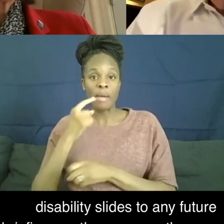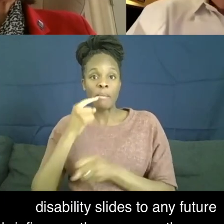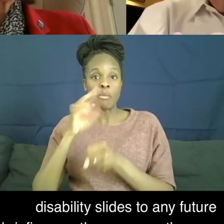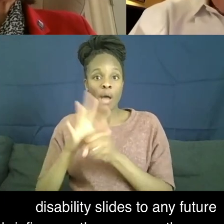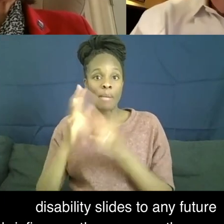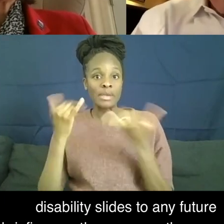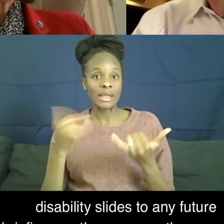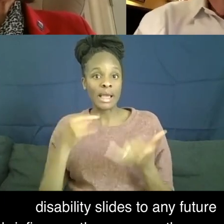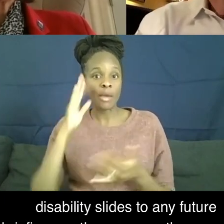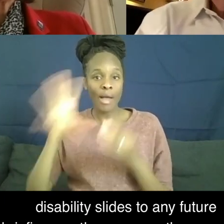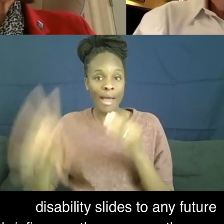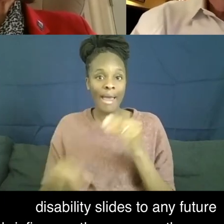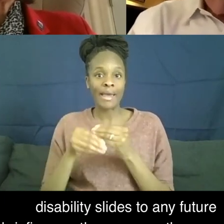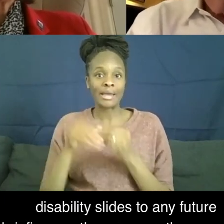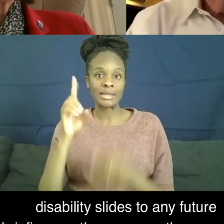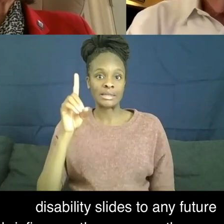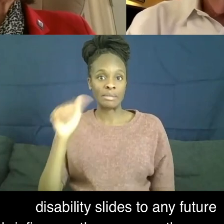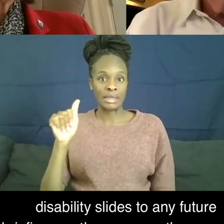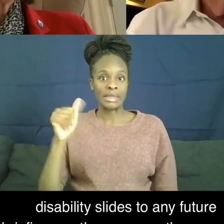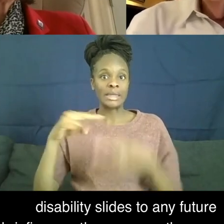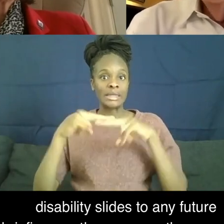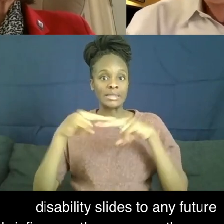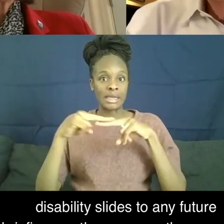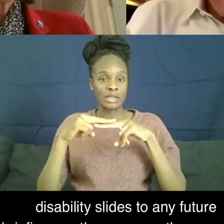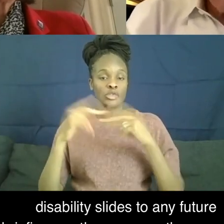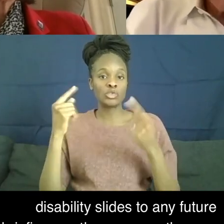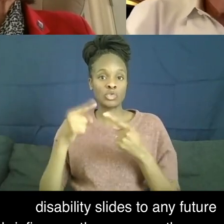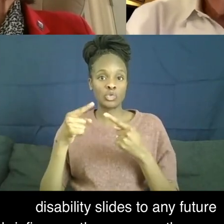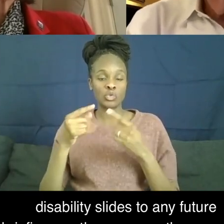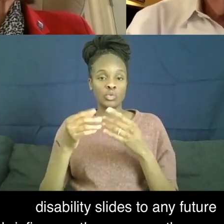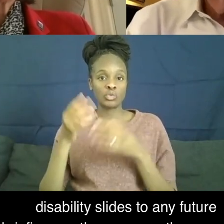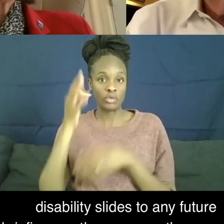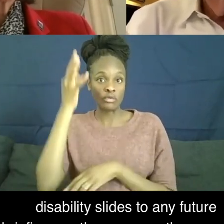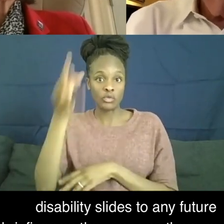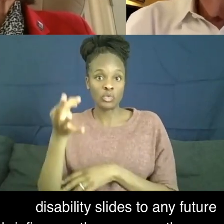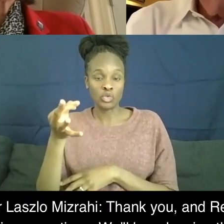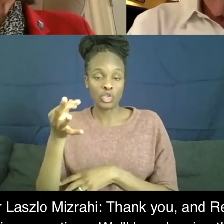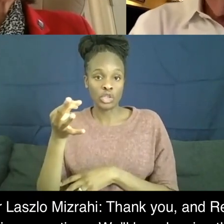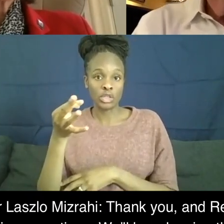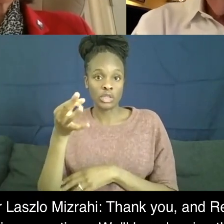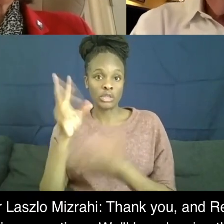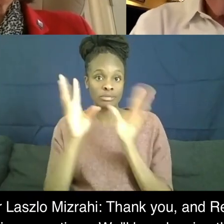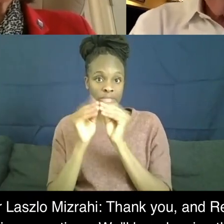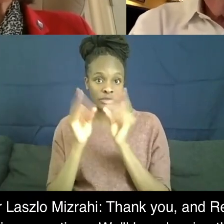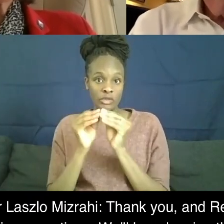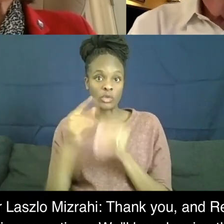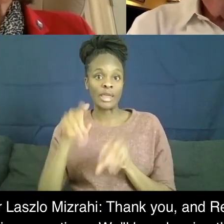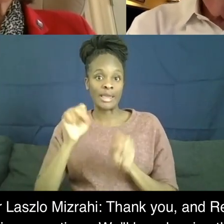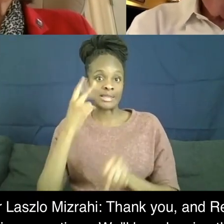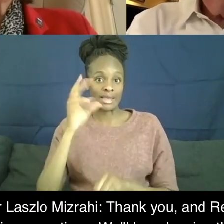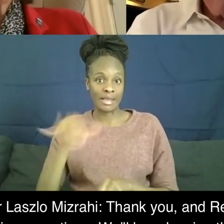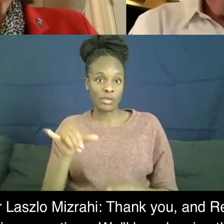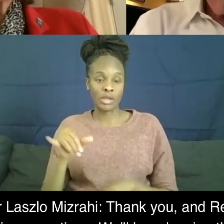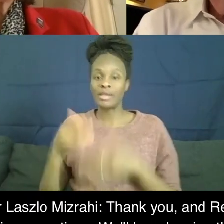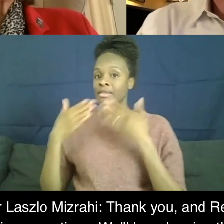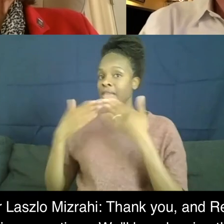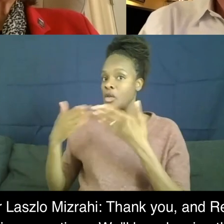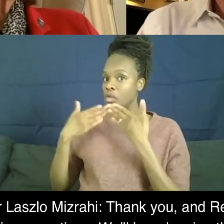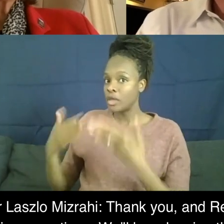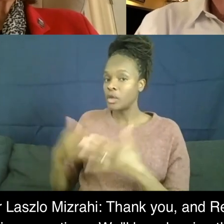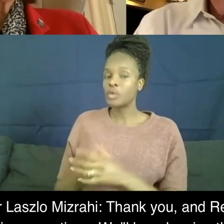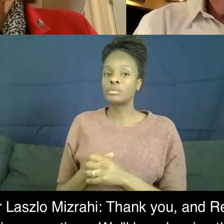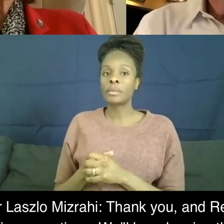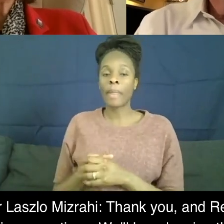add the disability slides to any future briefings so they can see that as well. Thank you. Thank you. And, uh,